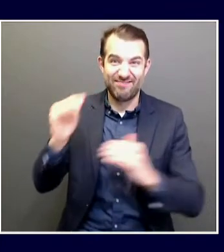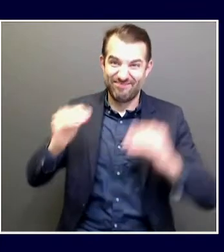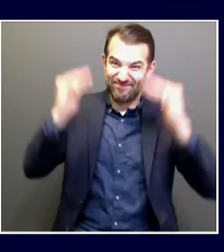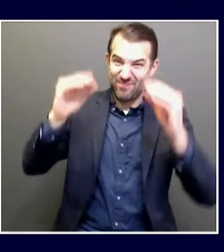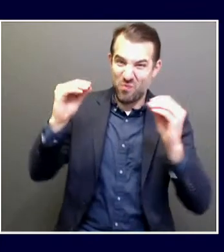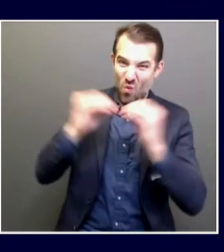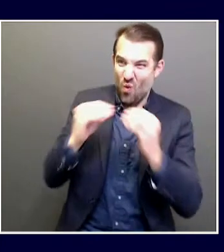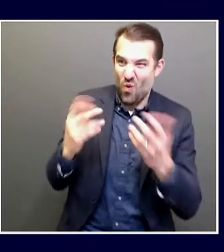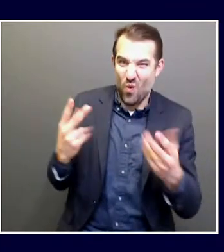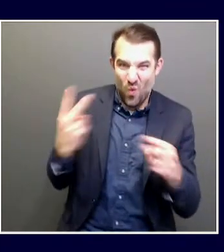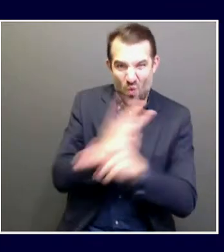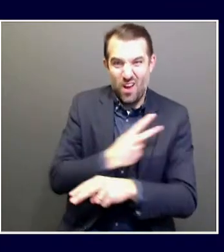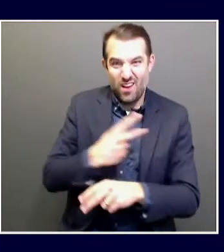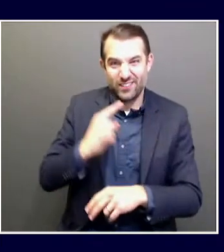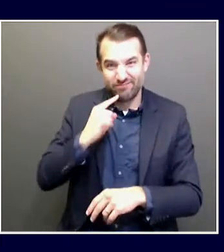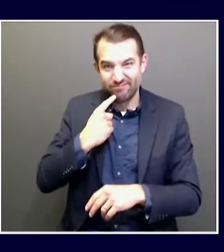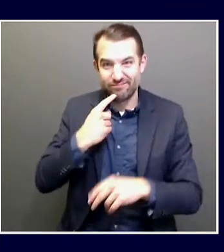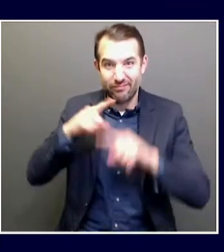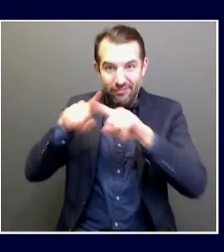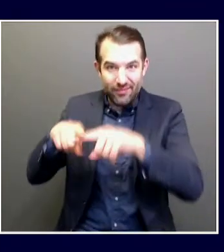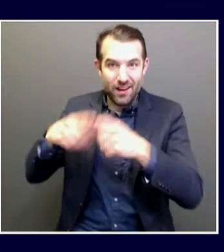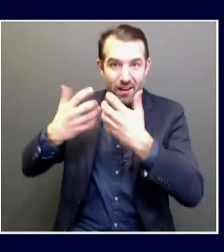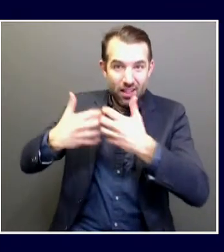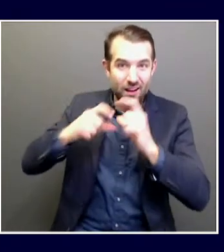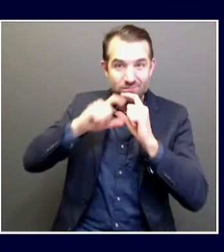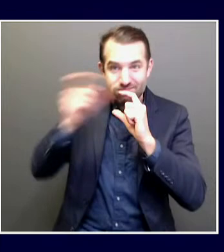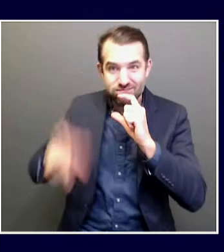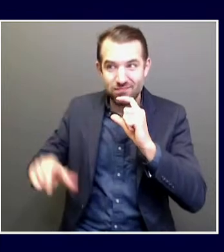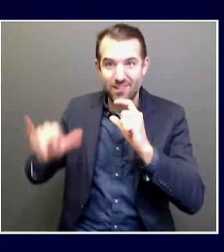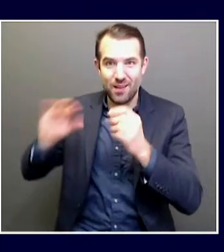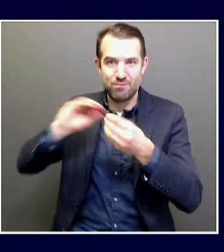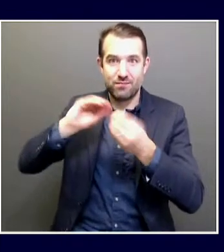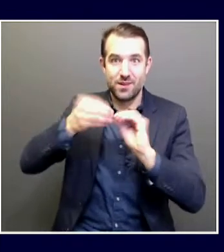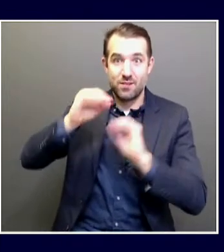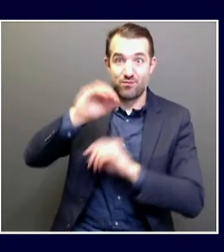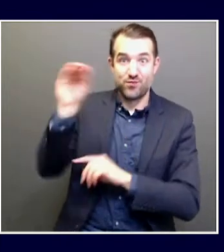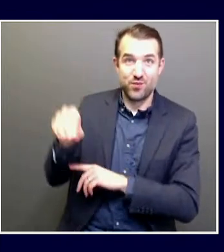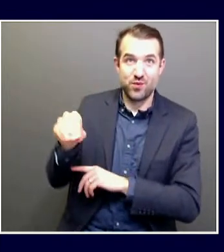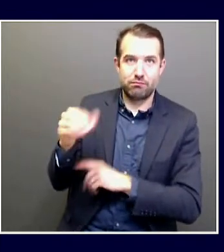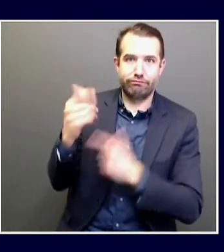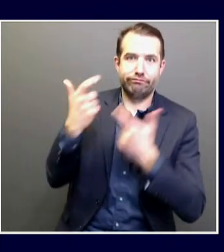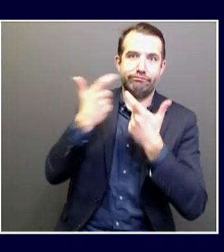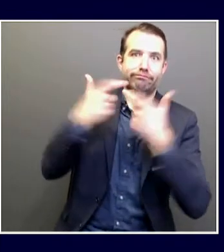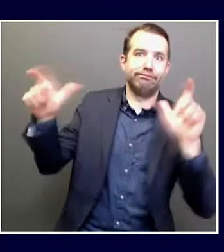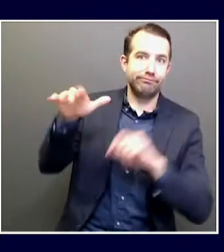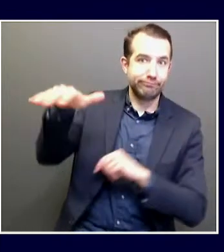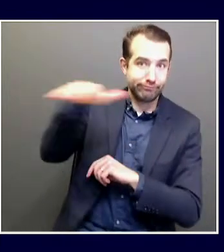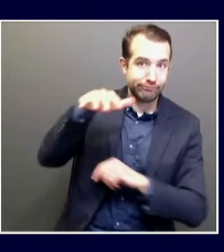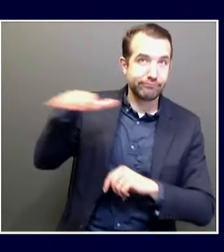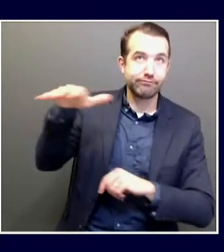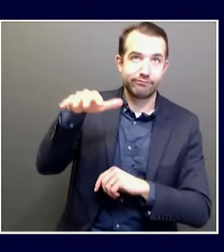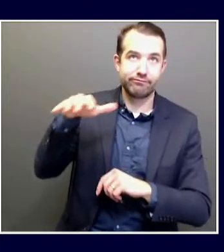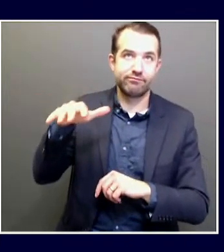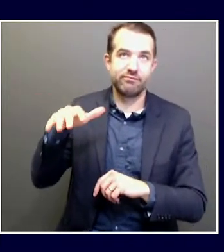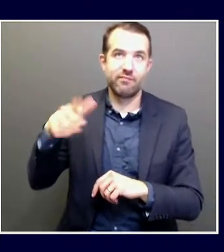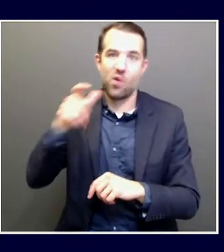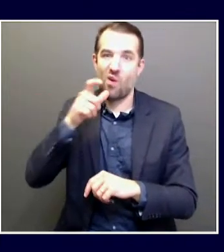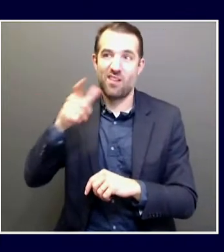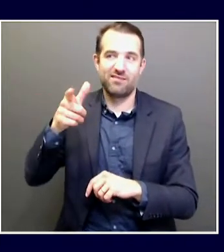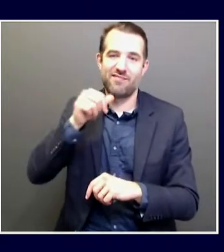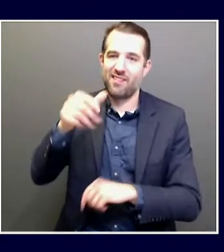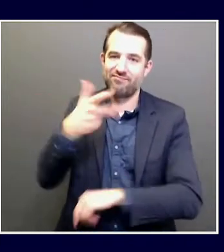percentage of patients who are not fully vaccinated, grows larger. For example, just to use one hospital system